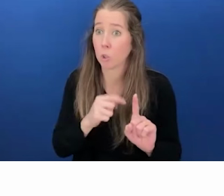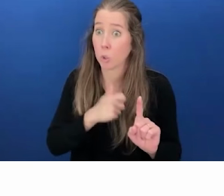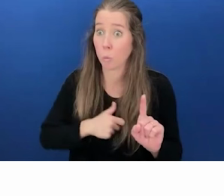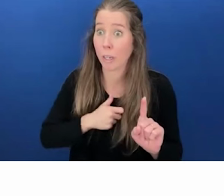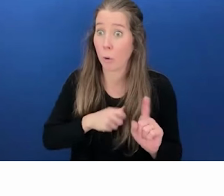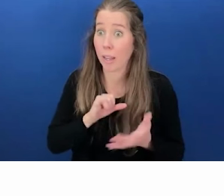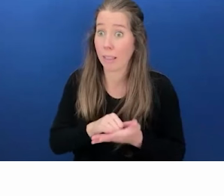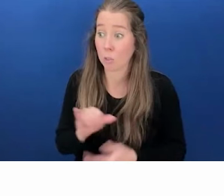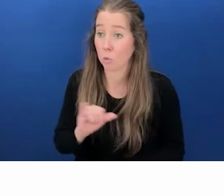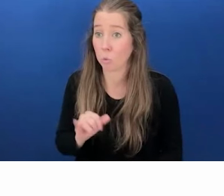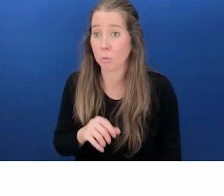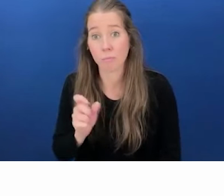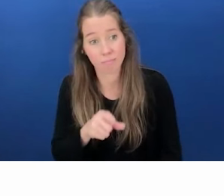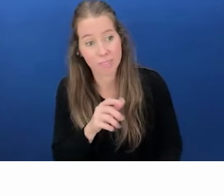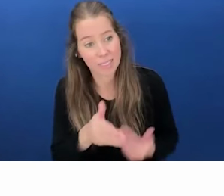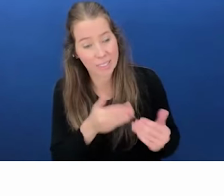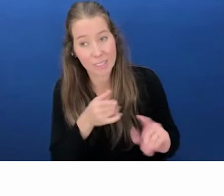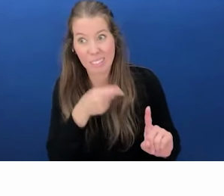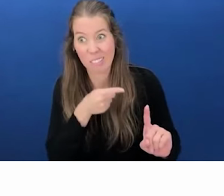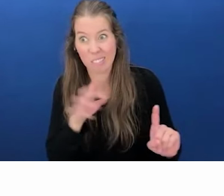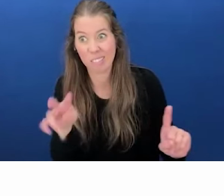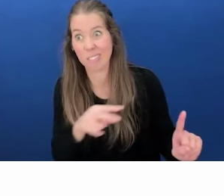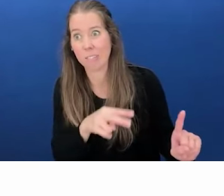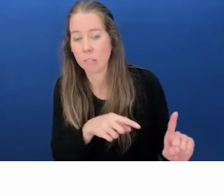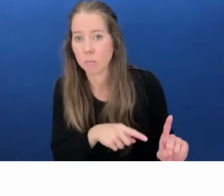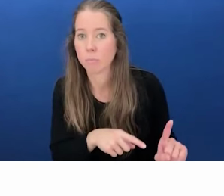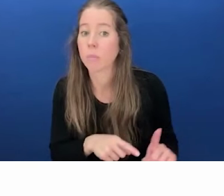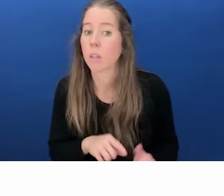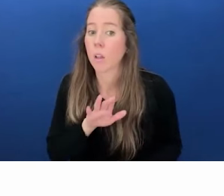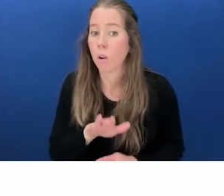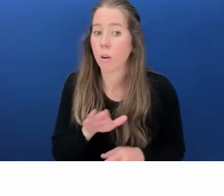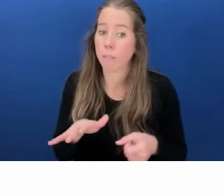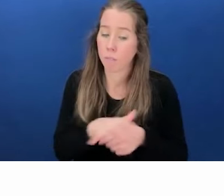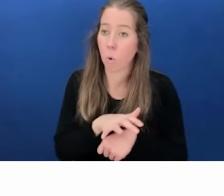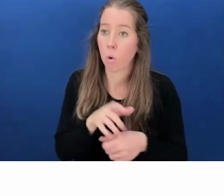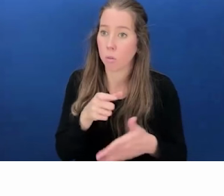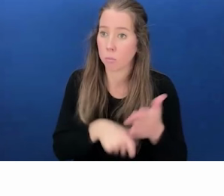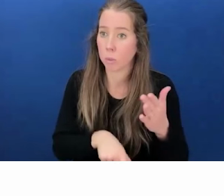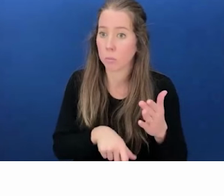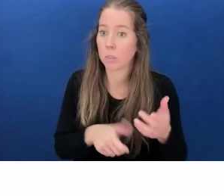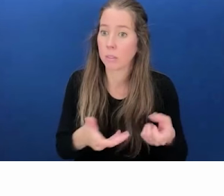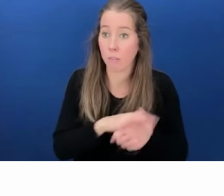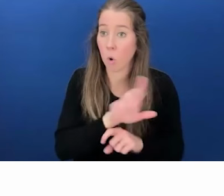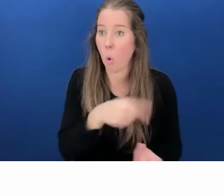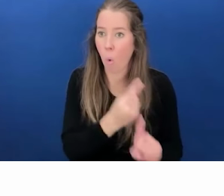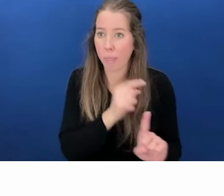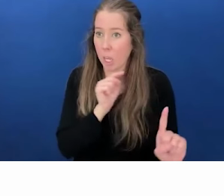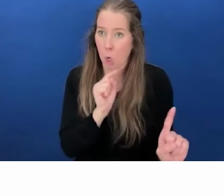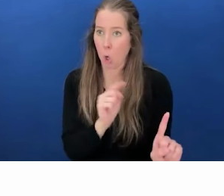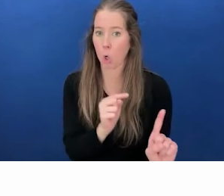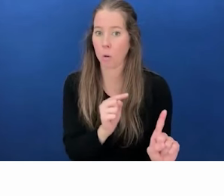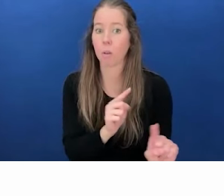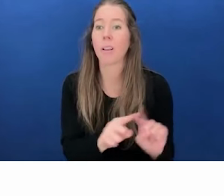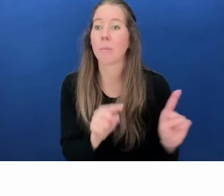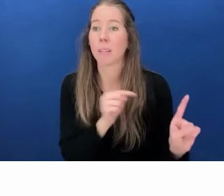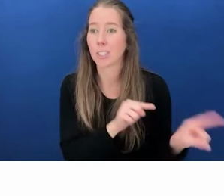Yeah, she should. It's an easy target. Yeah. No, her full premium is covered. She's the only one. Yeah. Her full premium is covered, but she